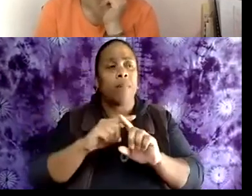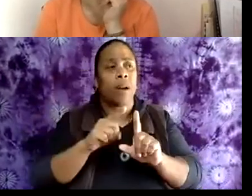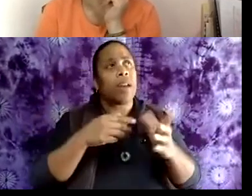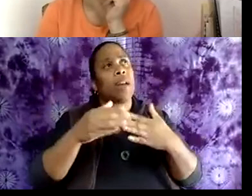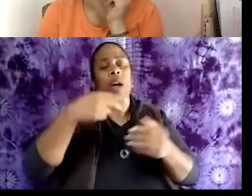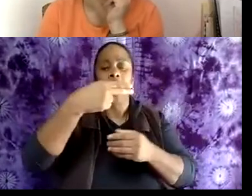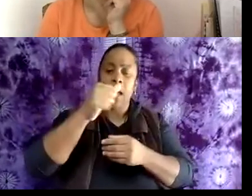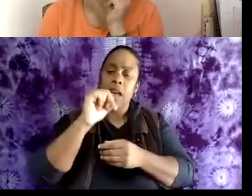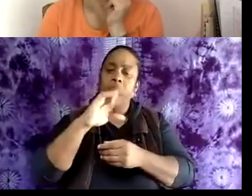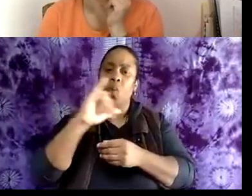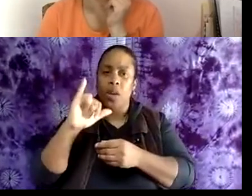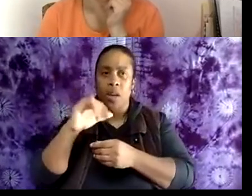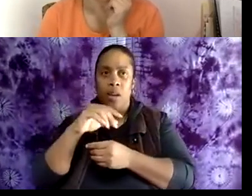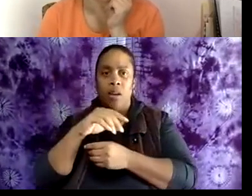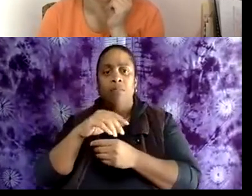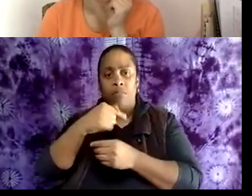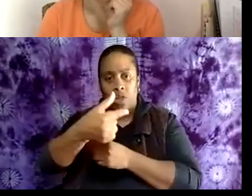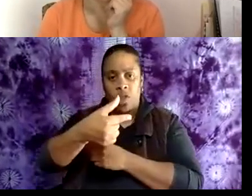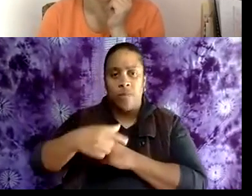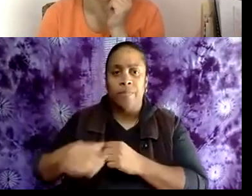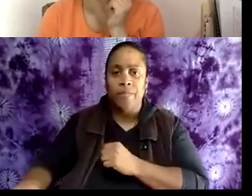and Kendara have more to share.